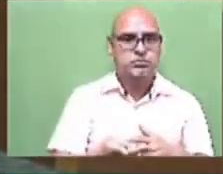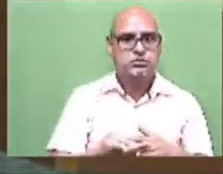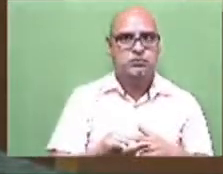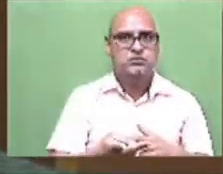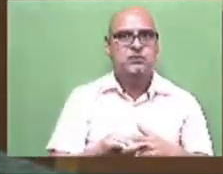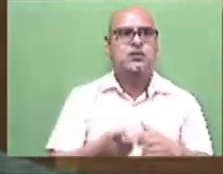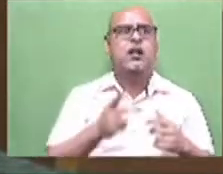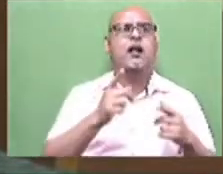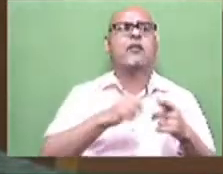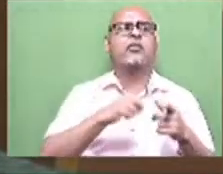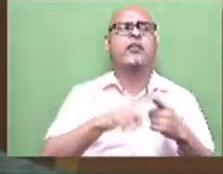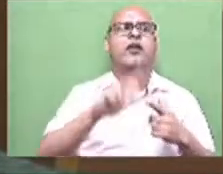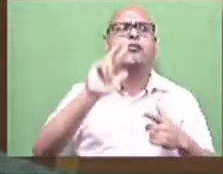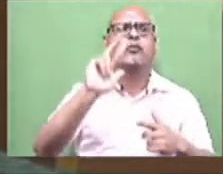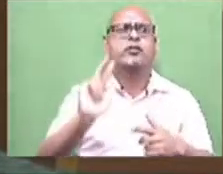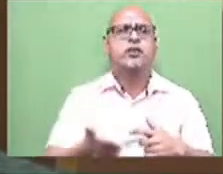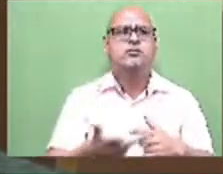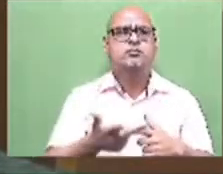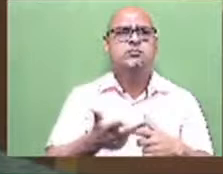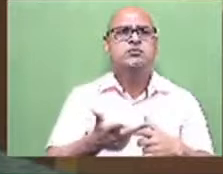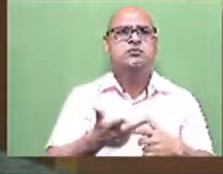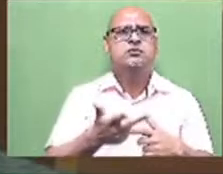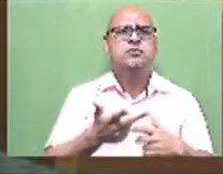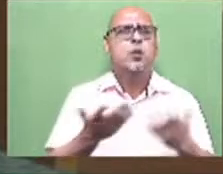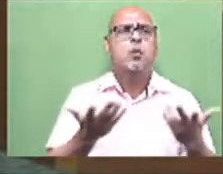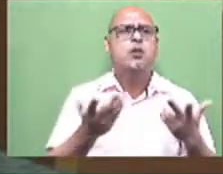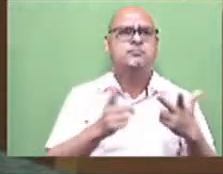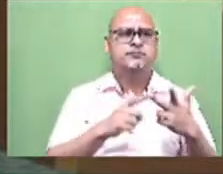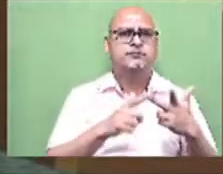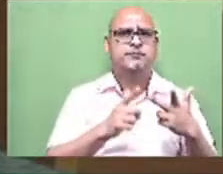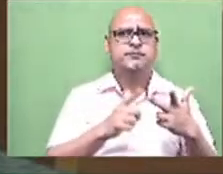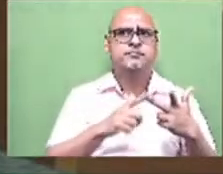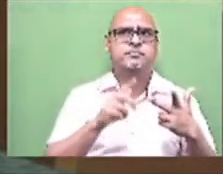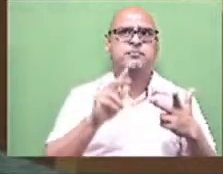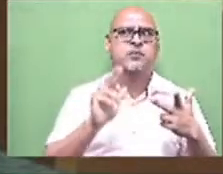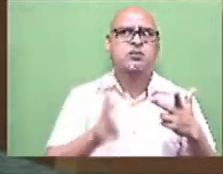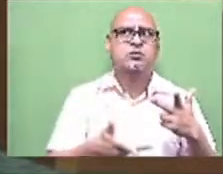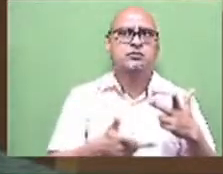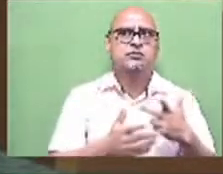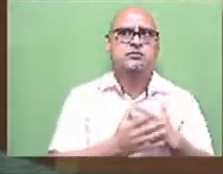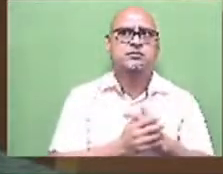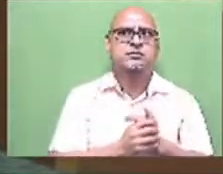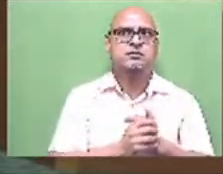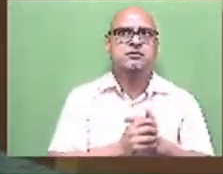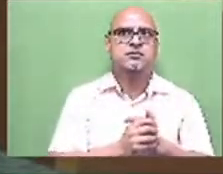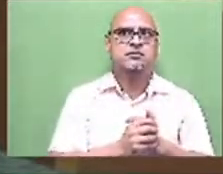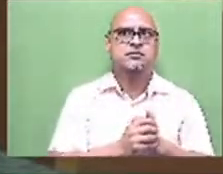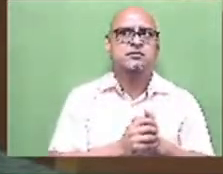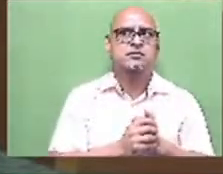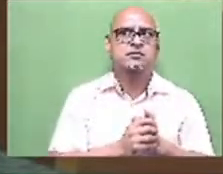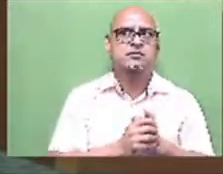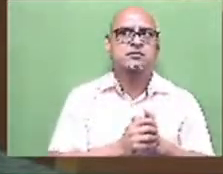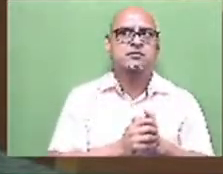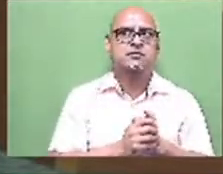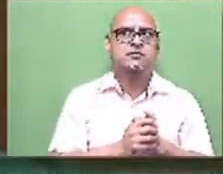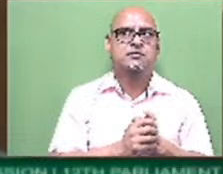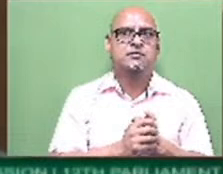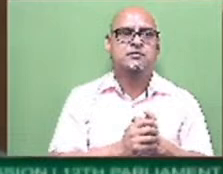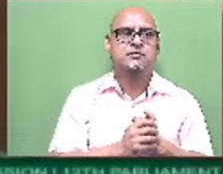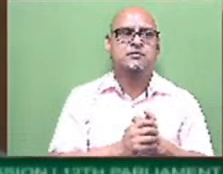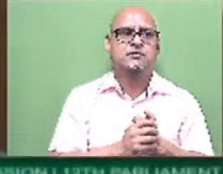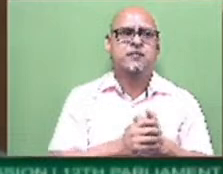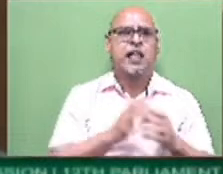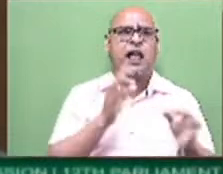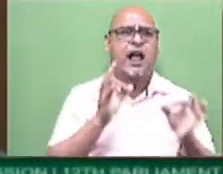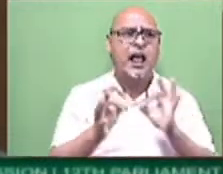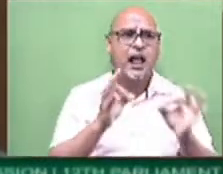that? And I say that because in the UK, for example, you have a similar system where the first offense is £100,